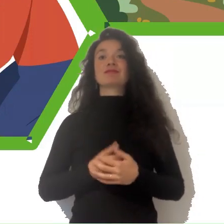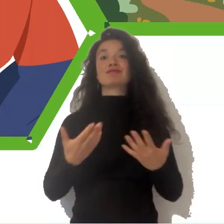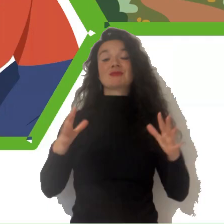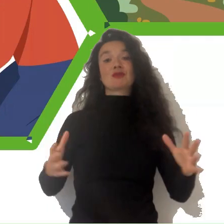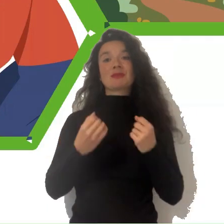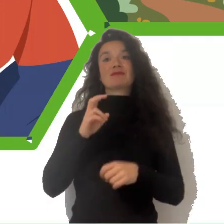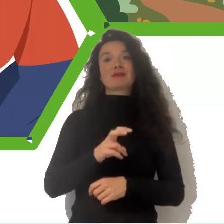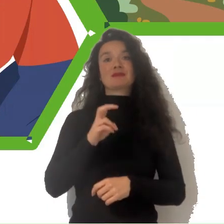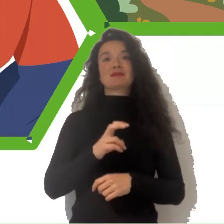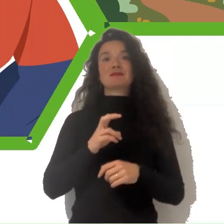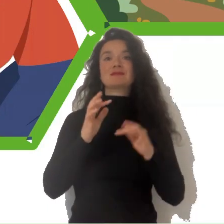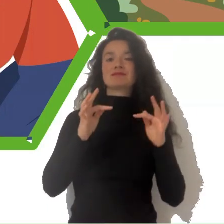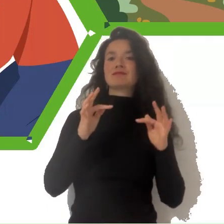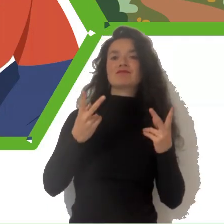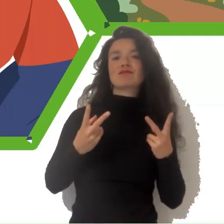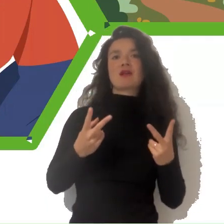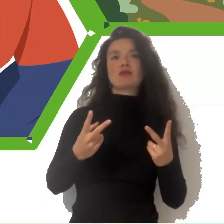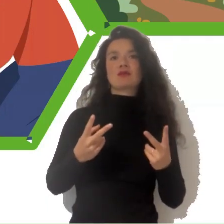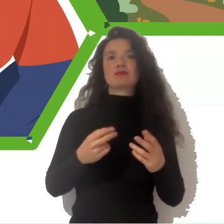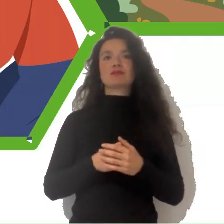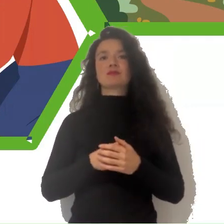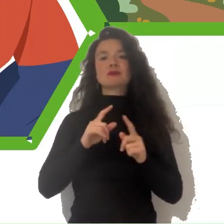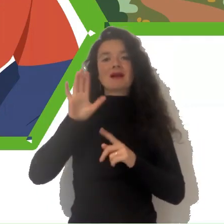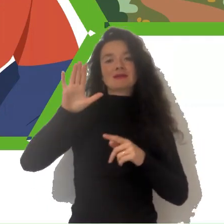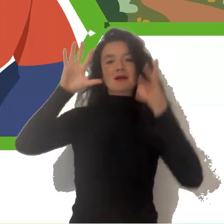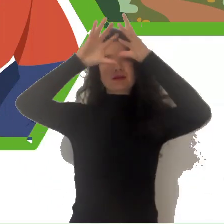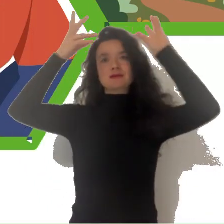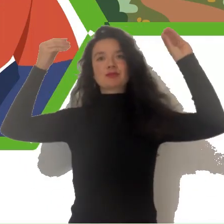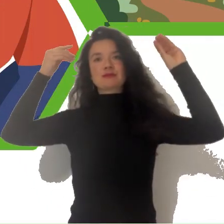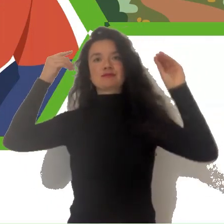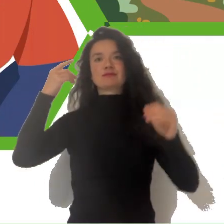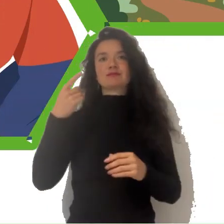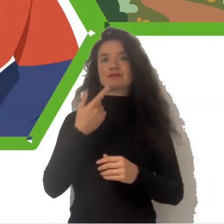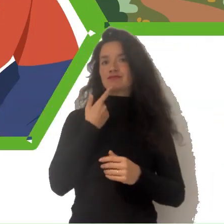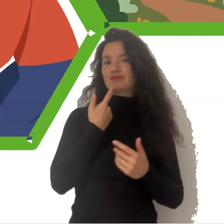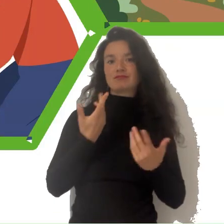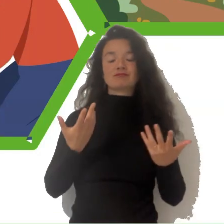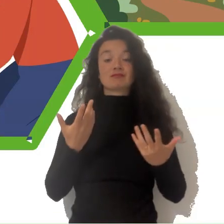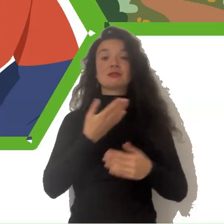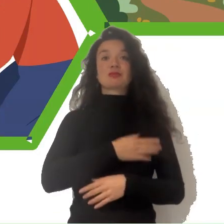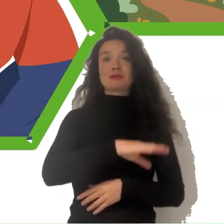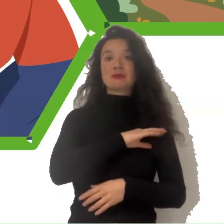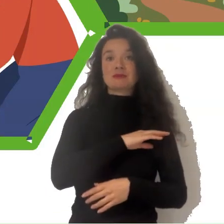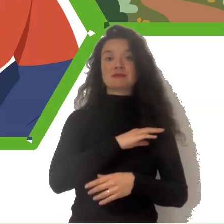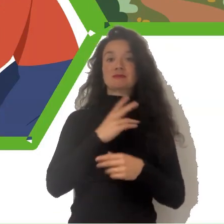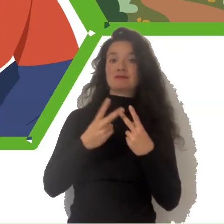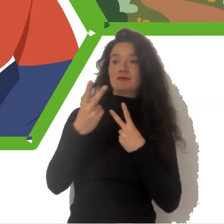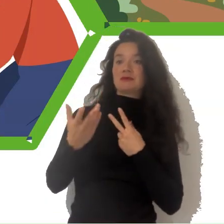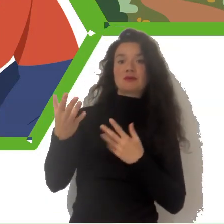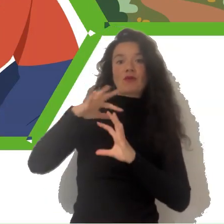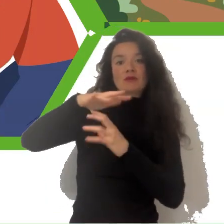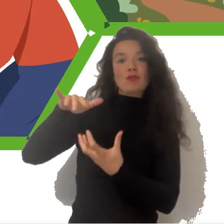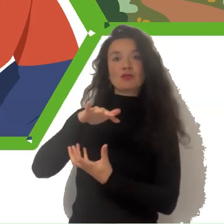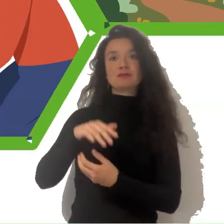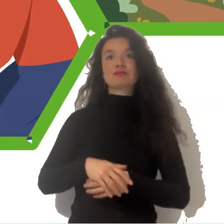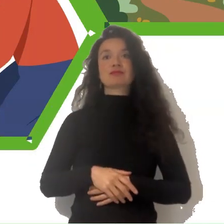recycling materials, choosing sustainable transport, using digital tools instead of paper, and reducing waste